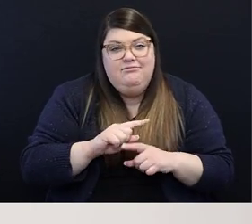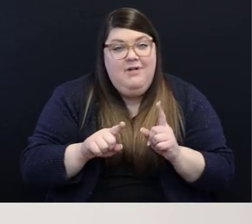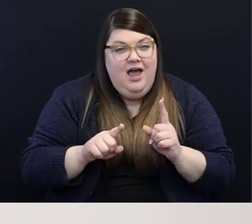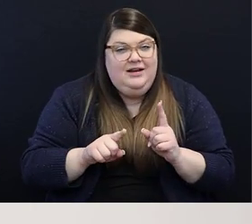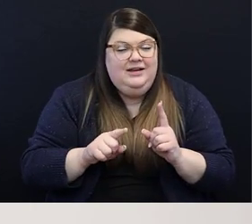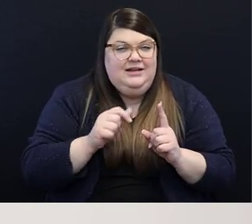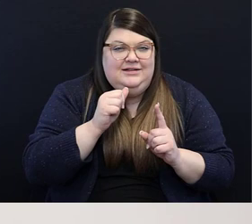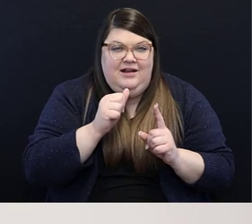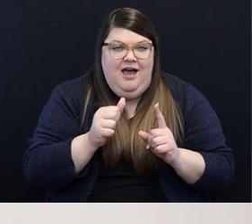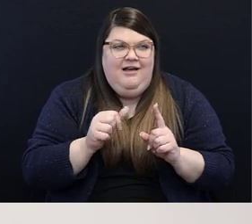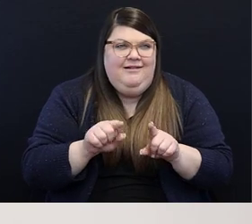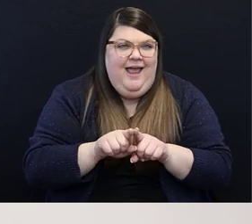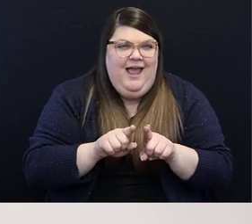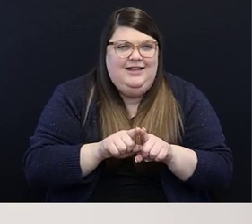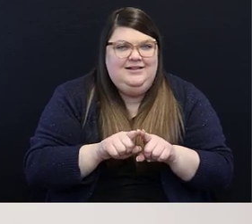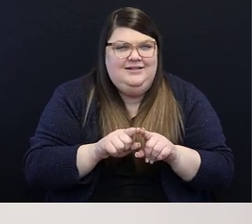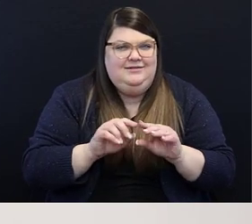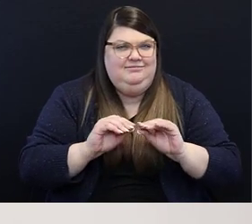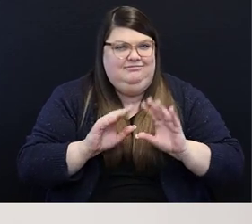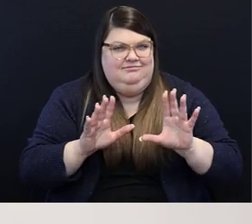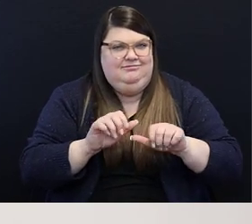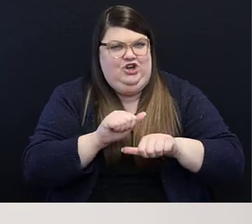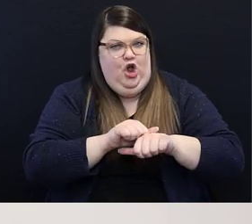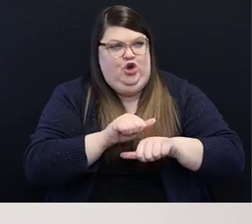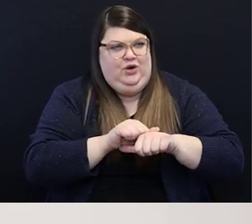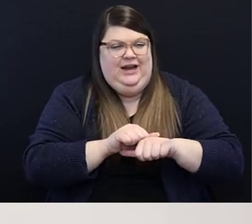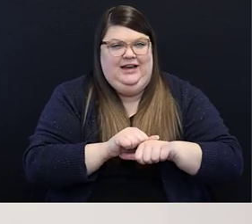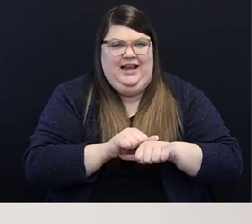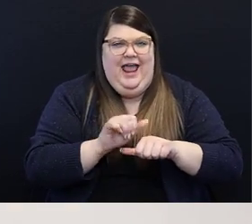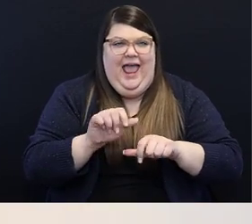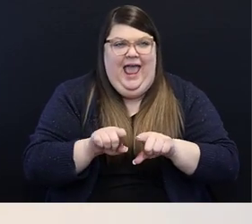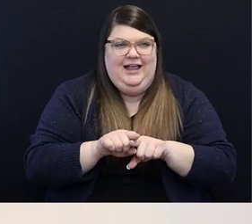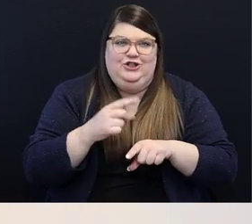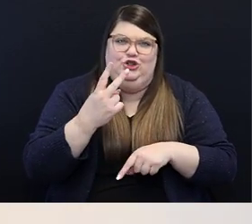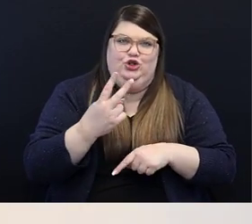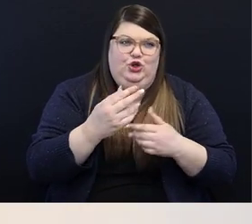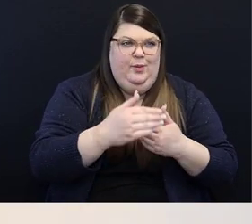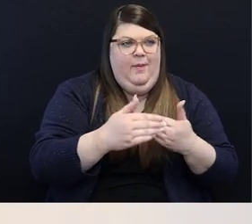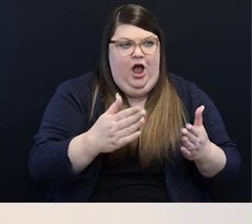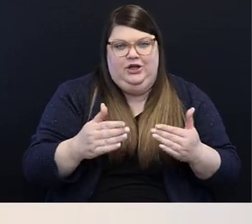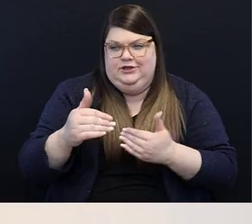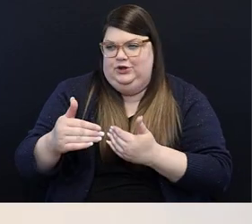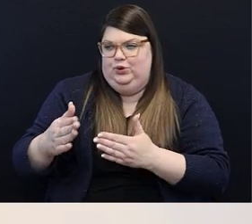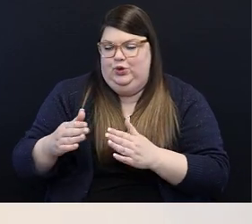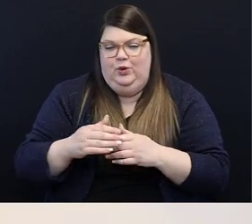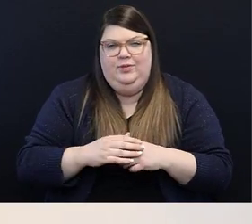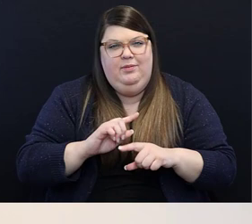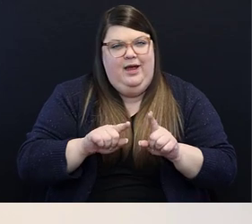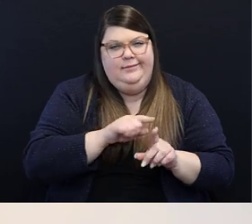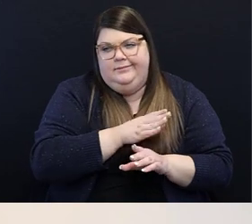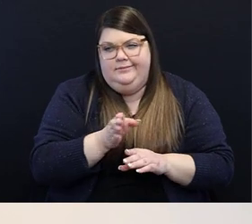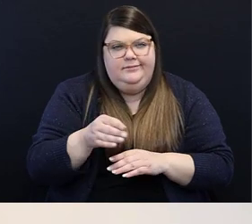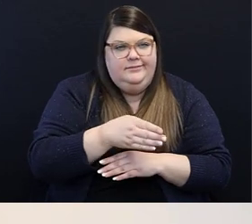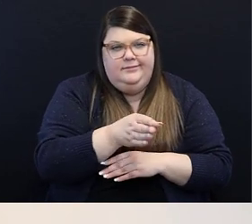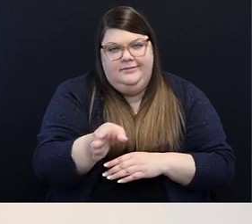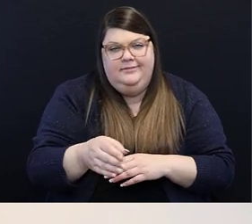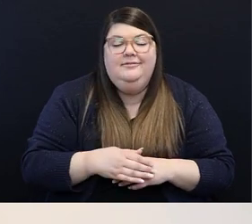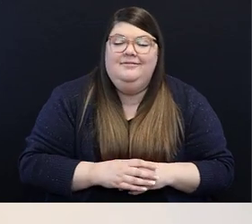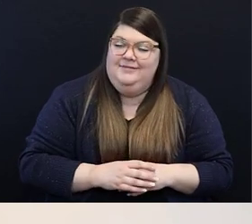as concrete as two boxed rooms. Yeah, the gallery really can accommodate all kinds